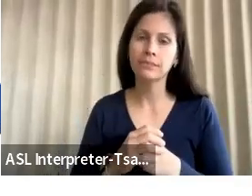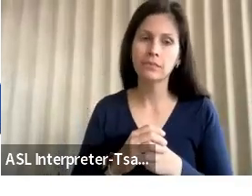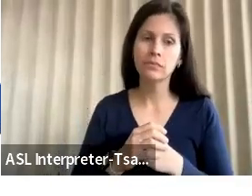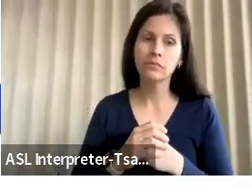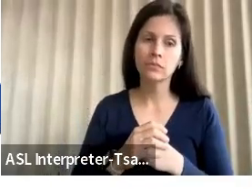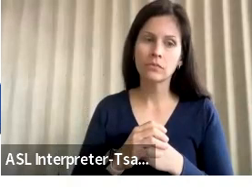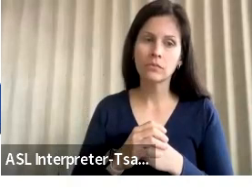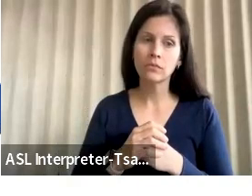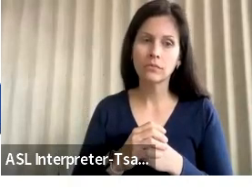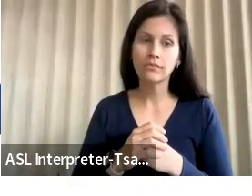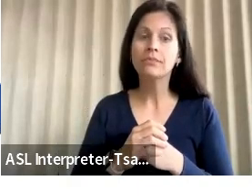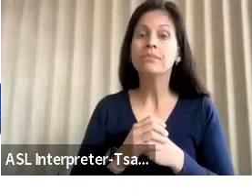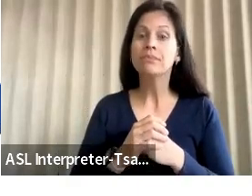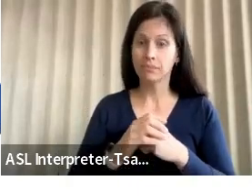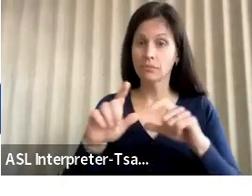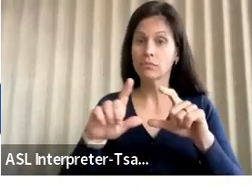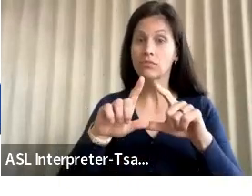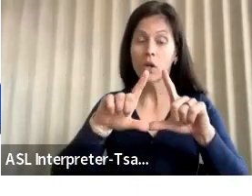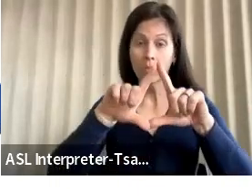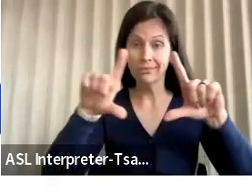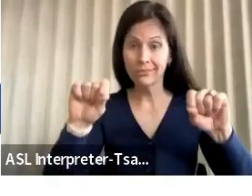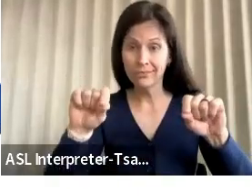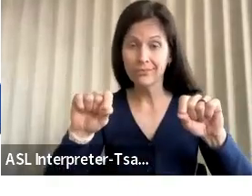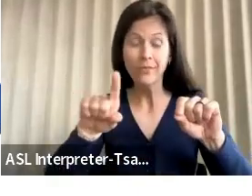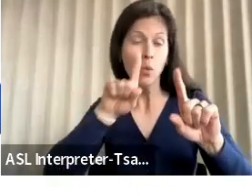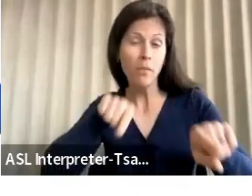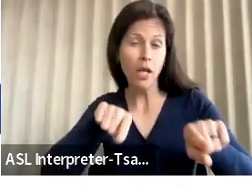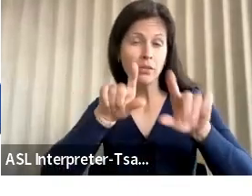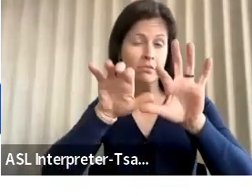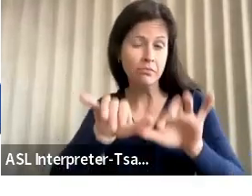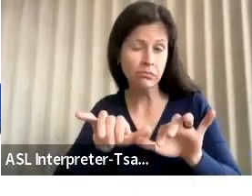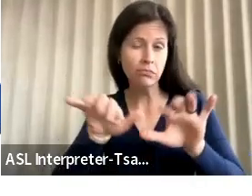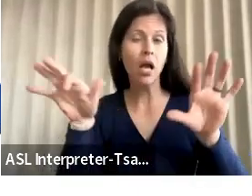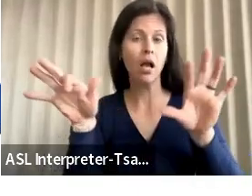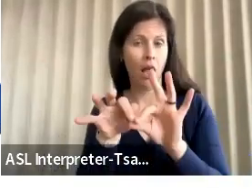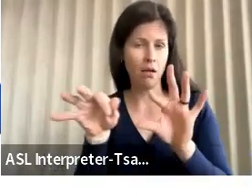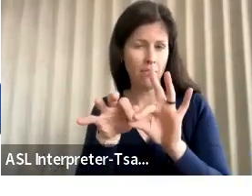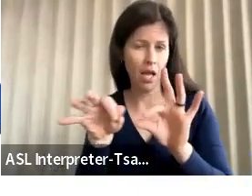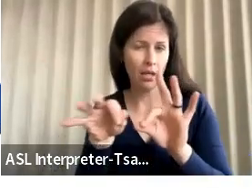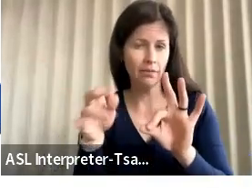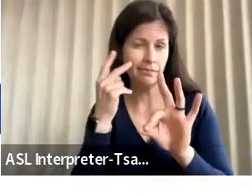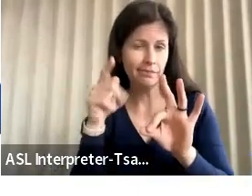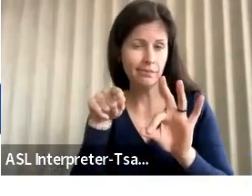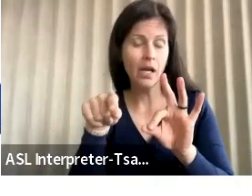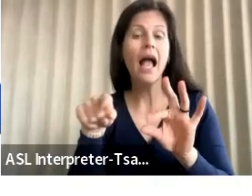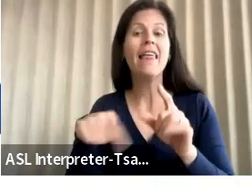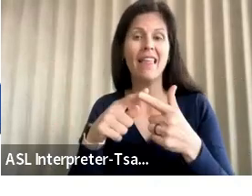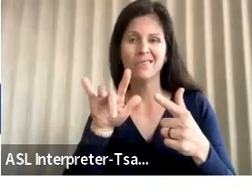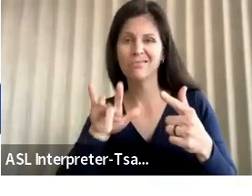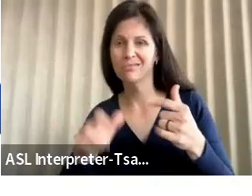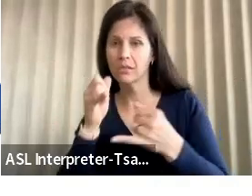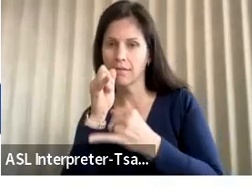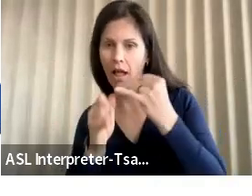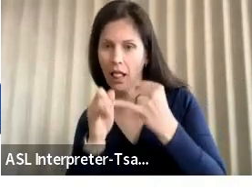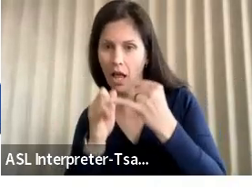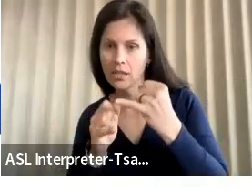Enter your response to the review and comment prompt and finalize the screen.